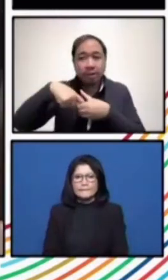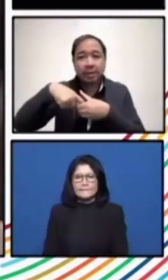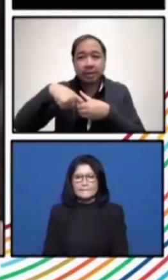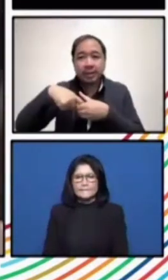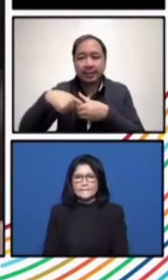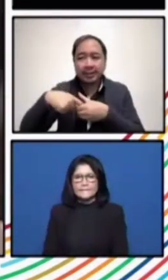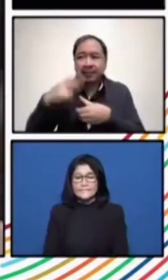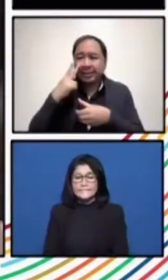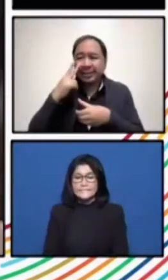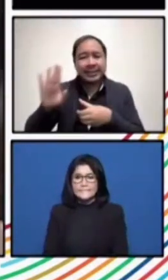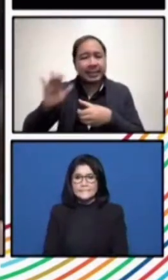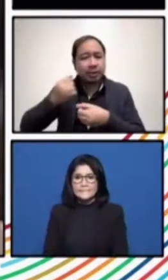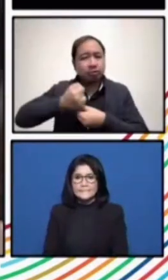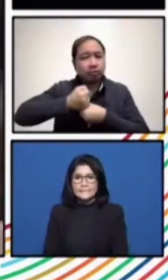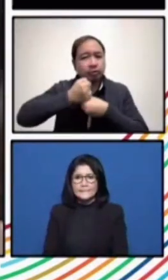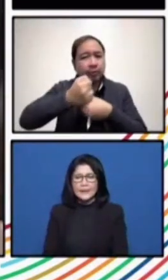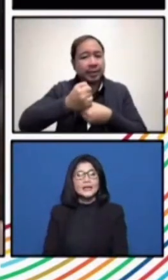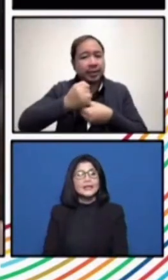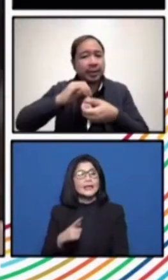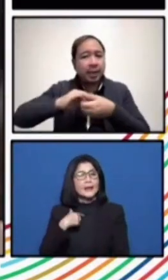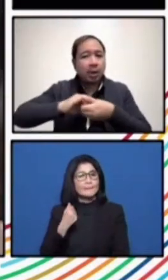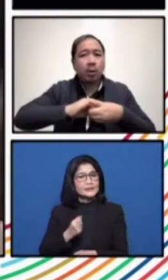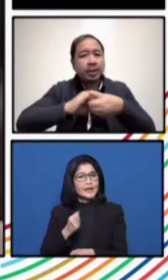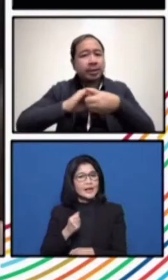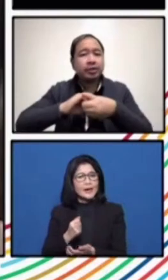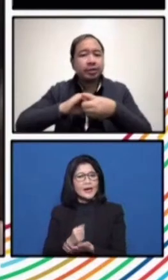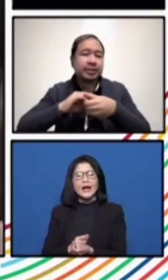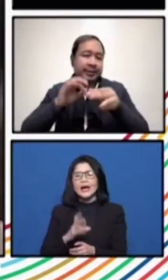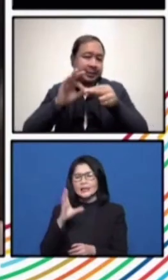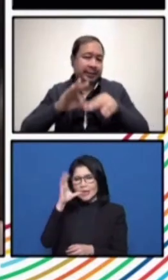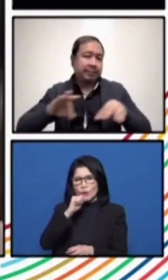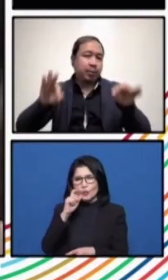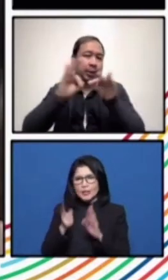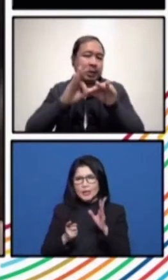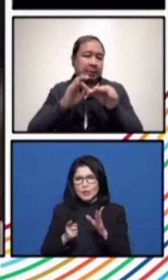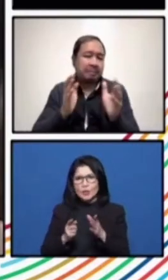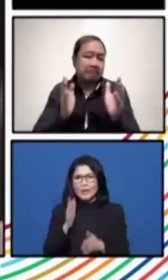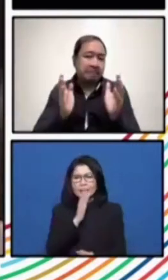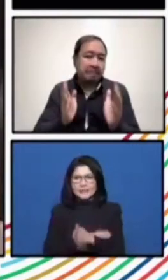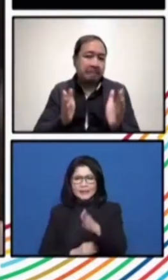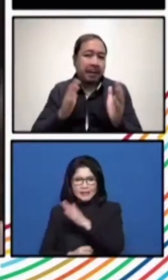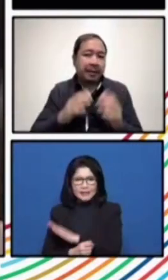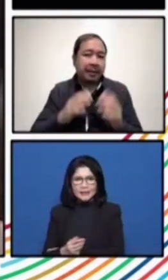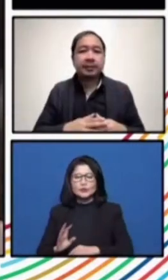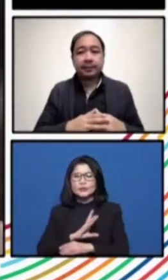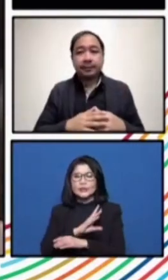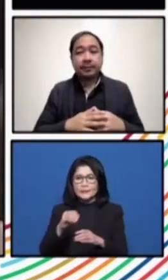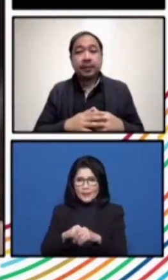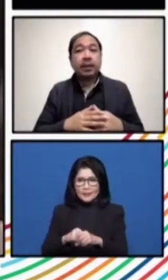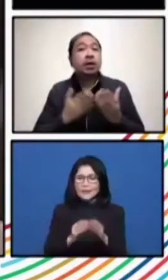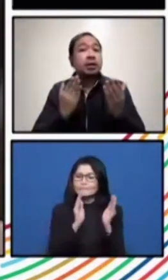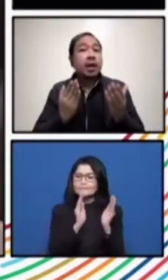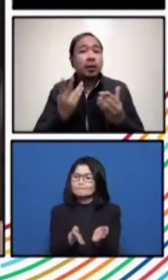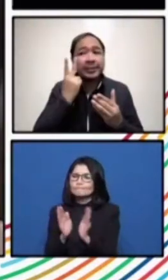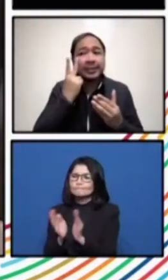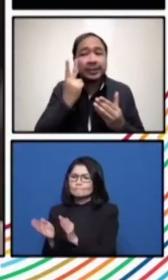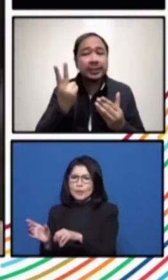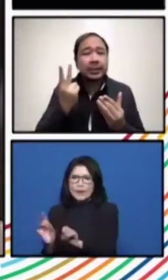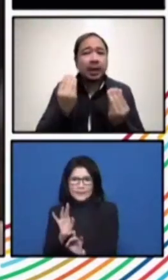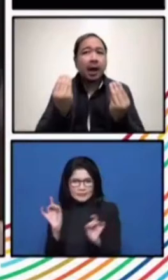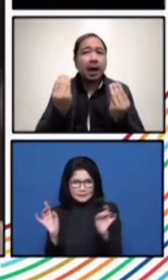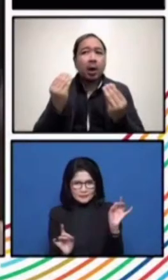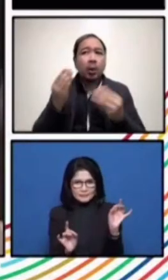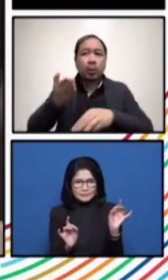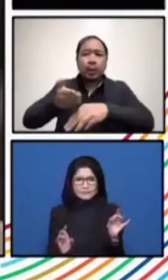representative organization is critical here so what we need to look at is that how we are going to enhance the sensitivity